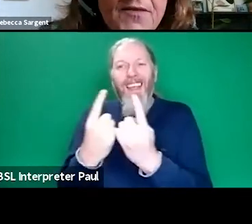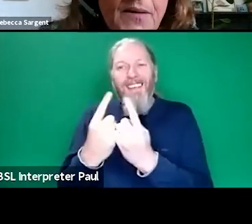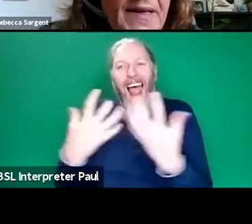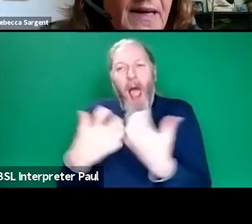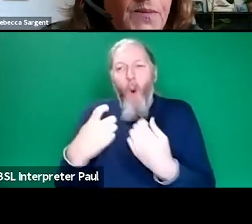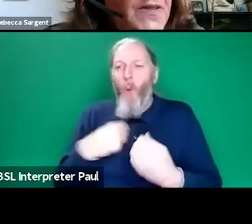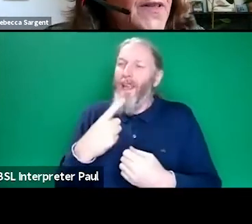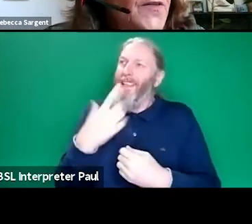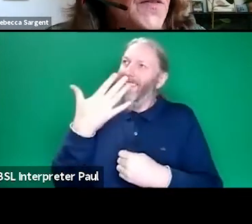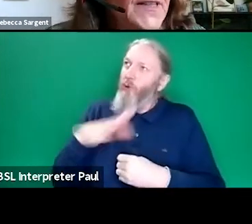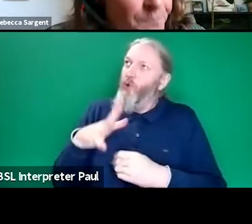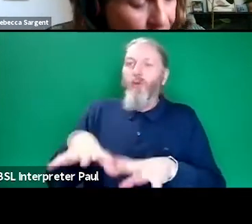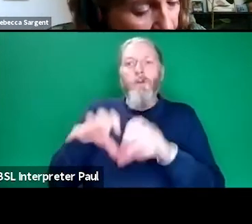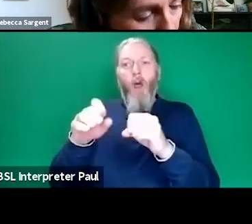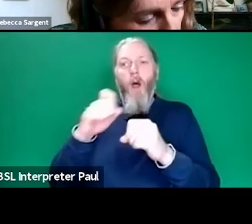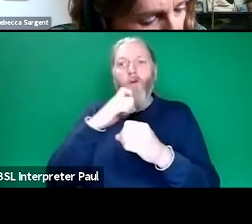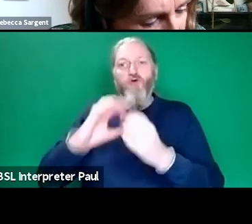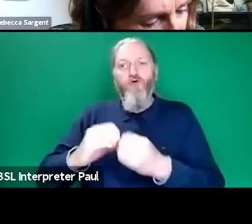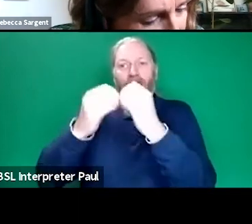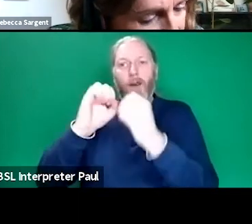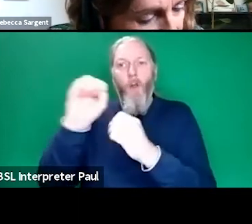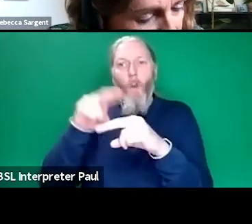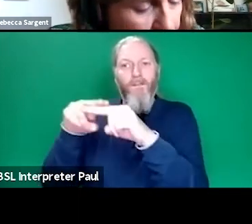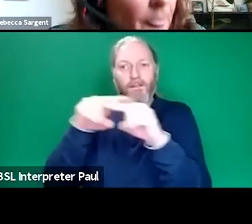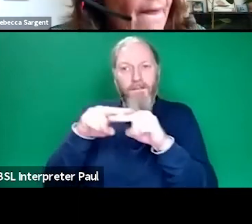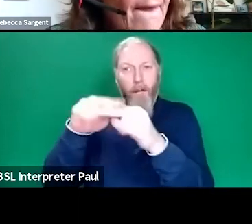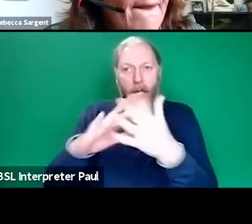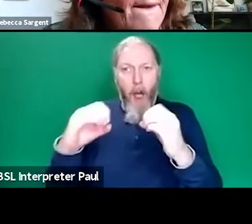developing family hubs and the offer. We had